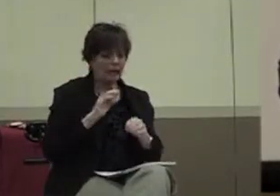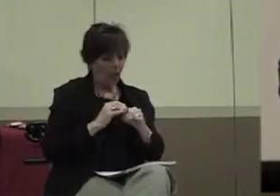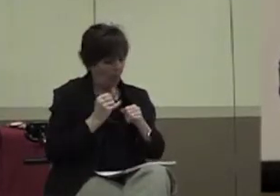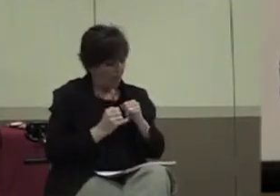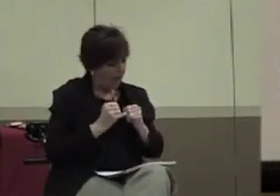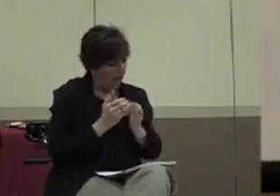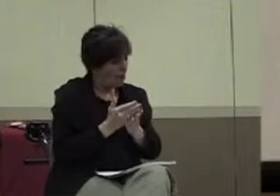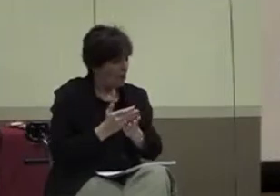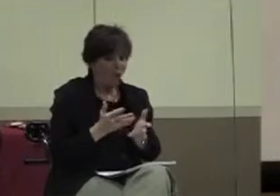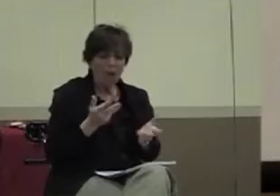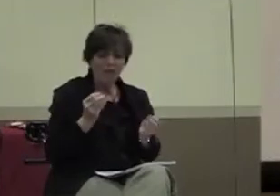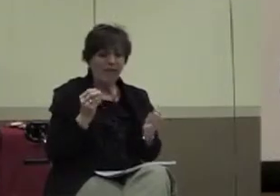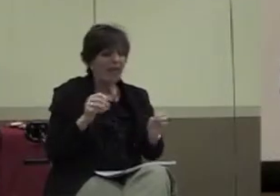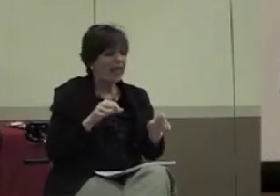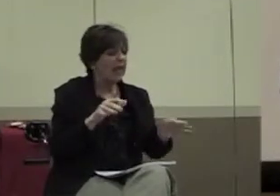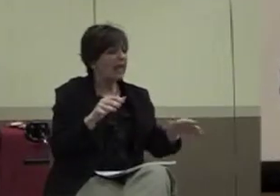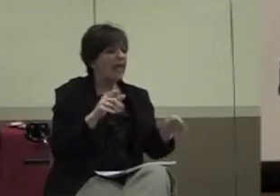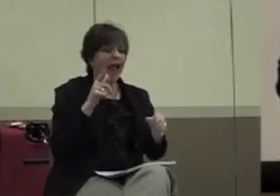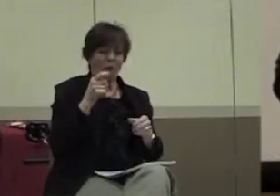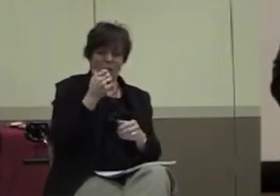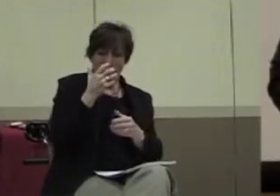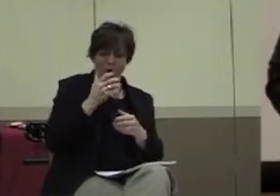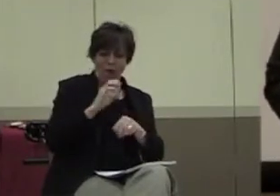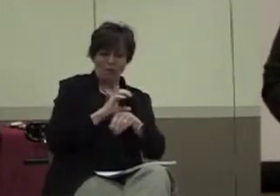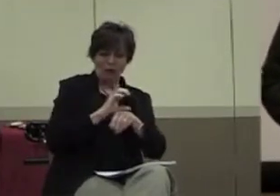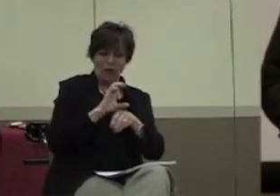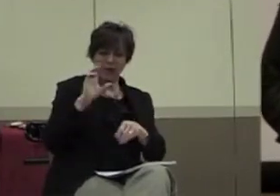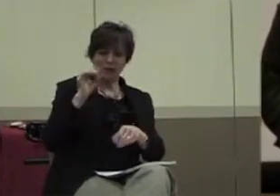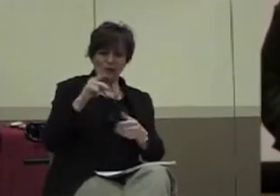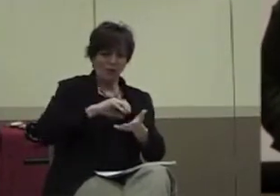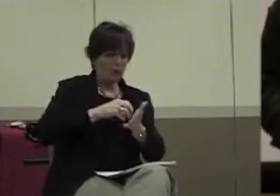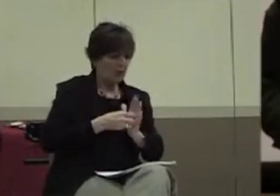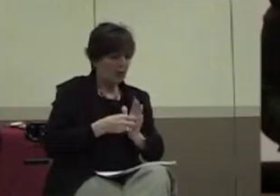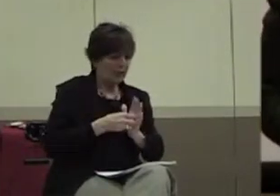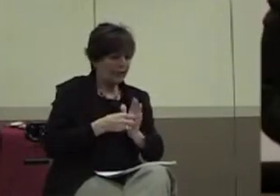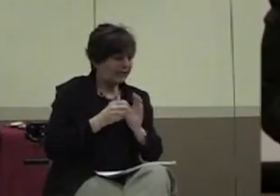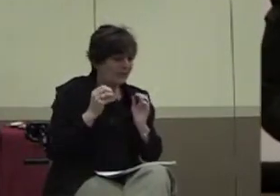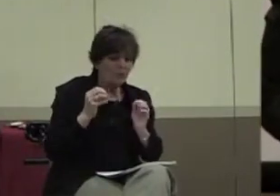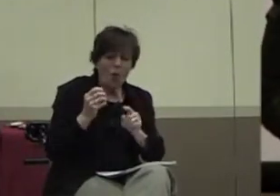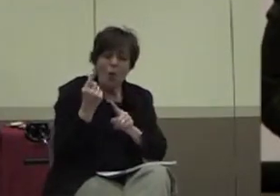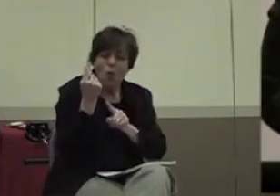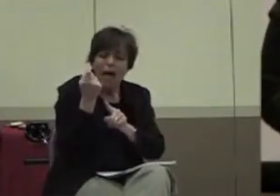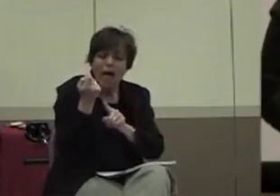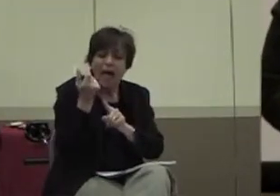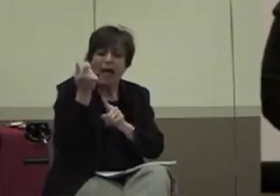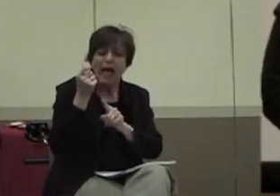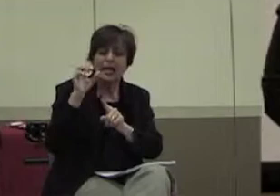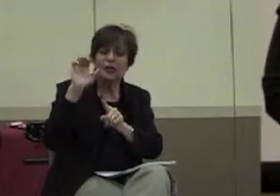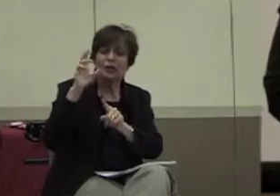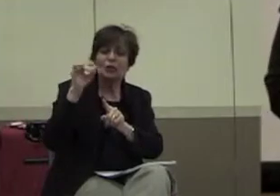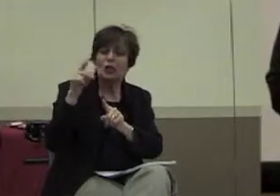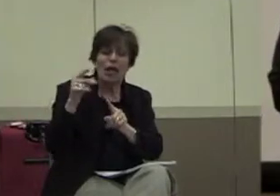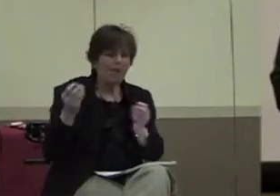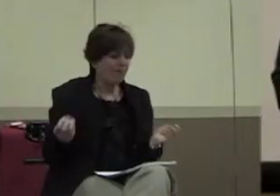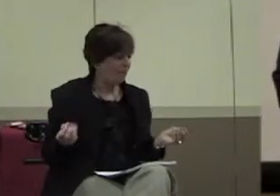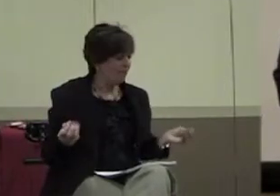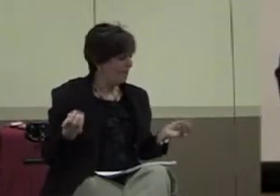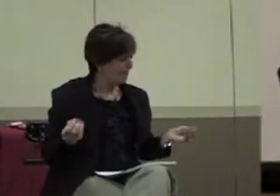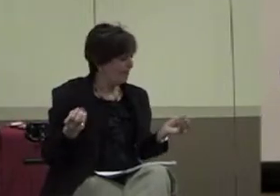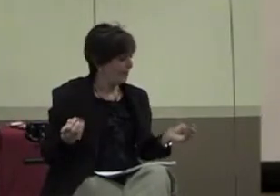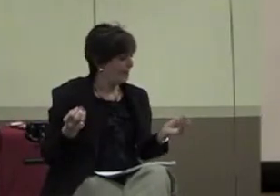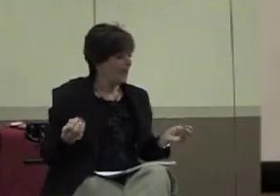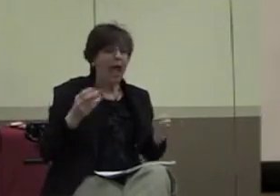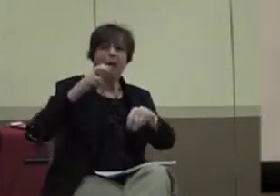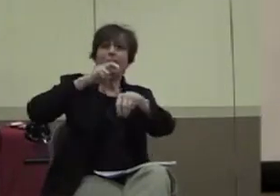those warm chocolate chip cookies, not even a chocolate chip. And the sad, empty sack